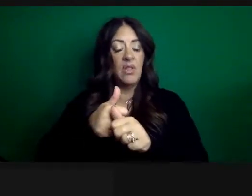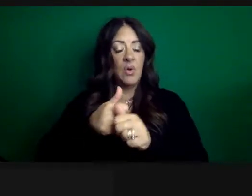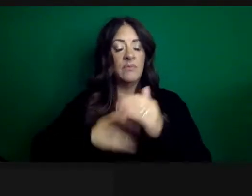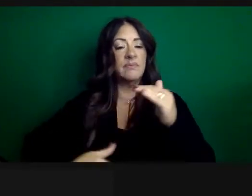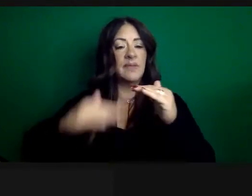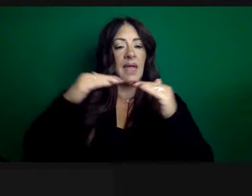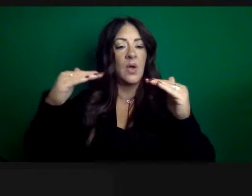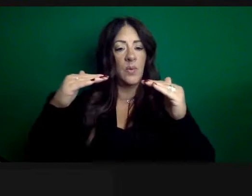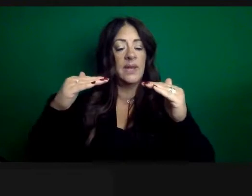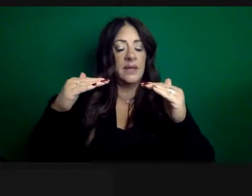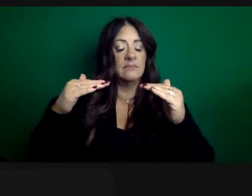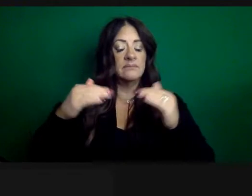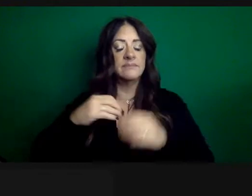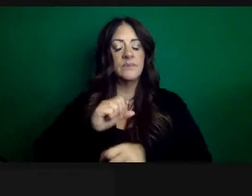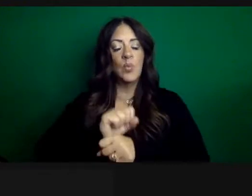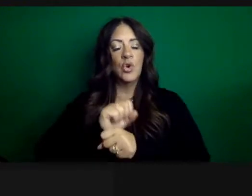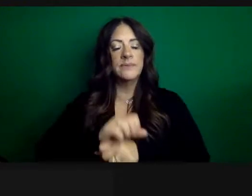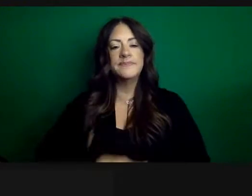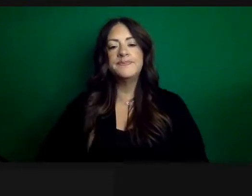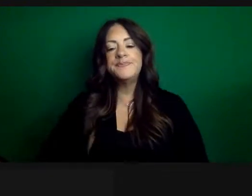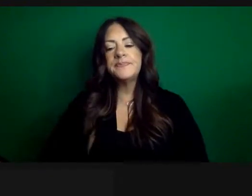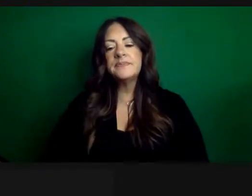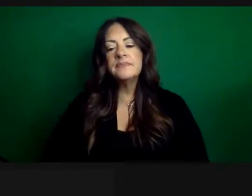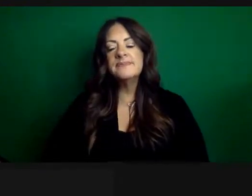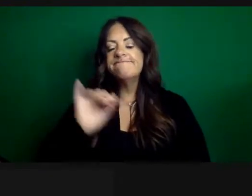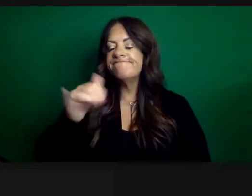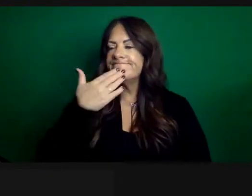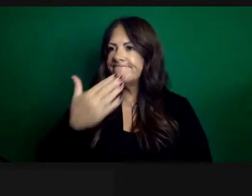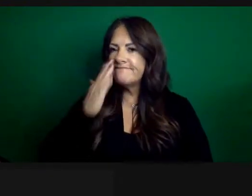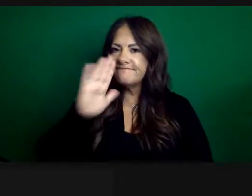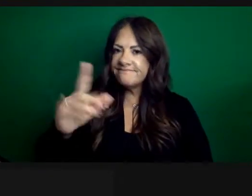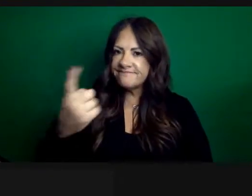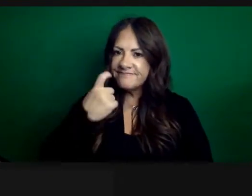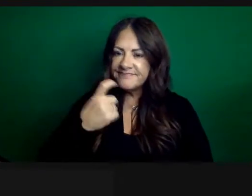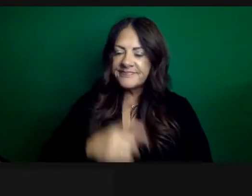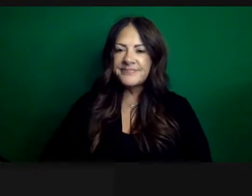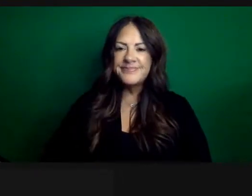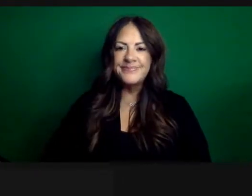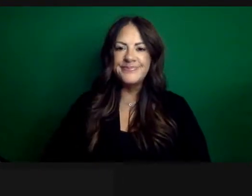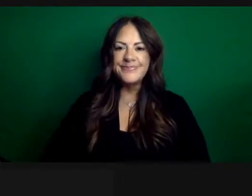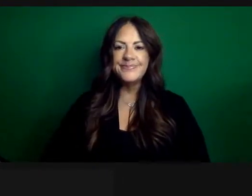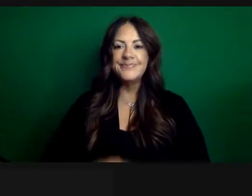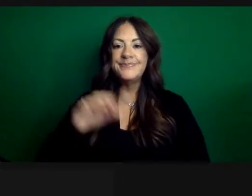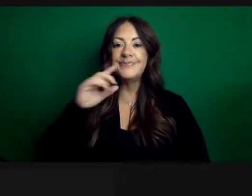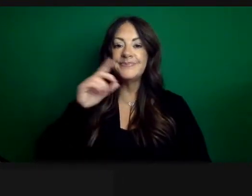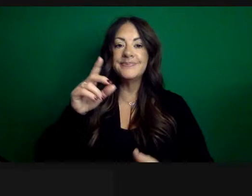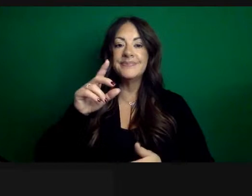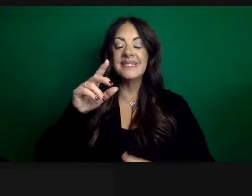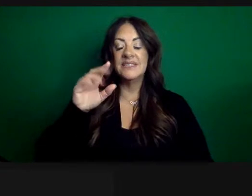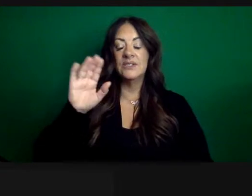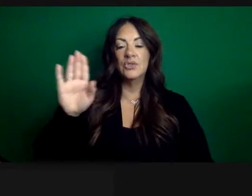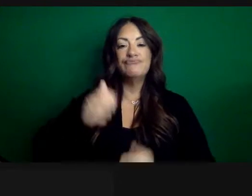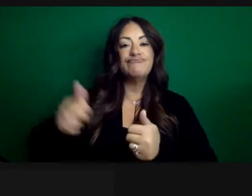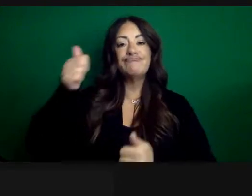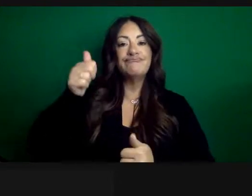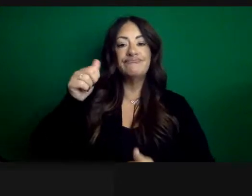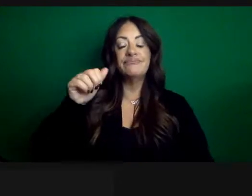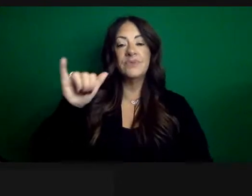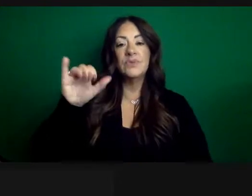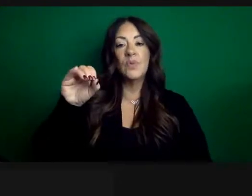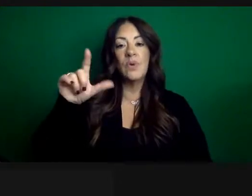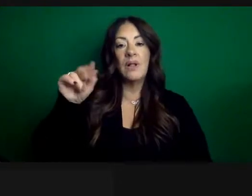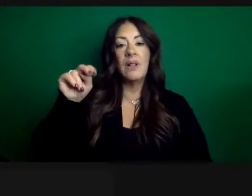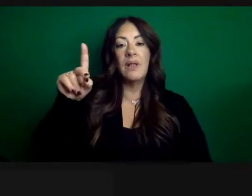And thanks for the question. I'll just say that Secretary Yolanda Richardson, thank for her partnership, her